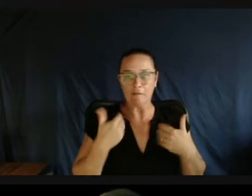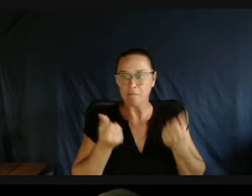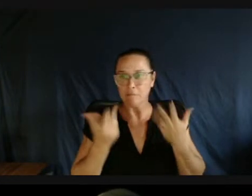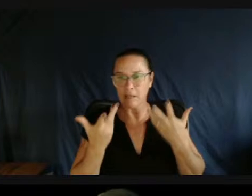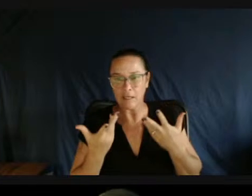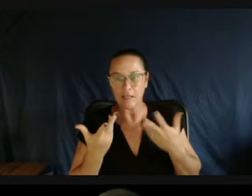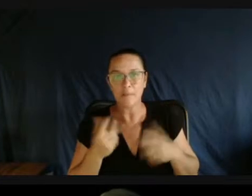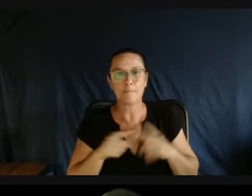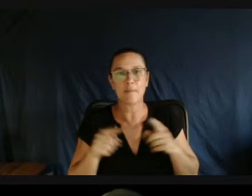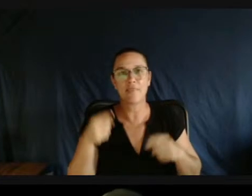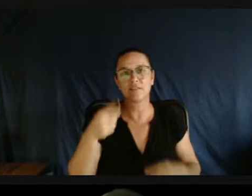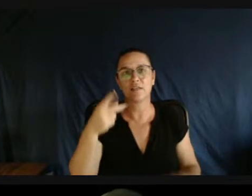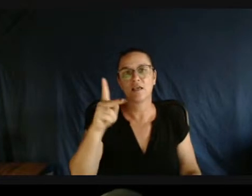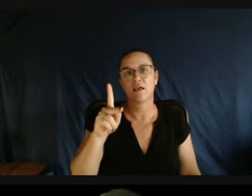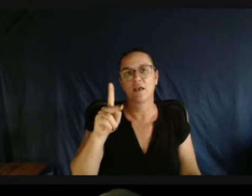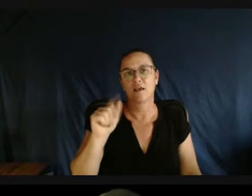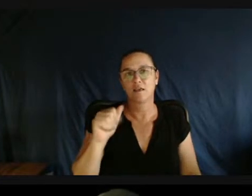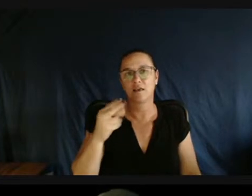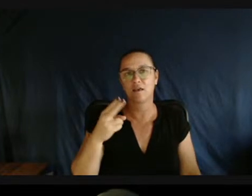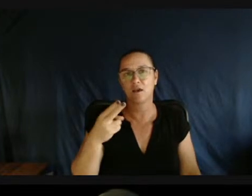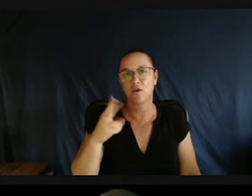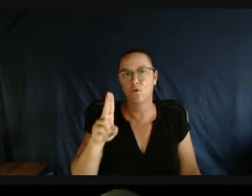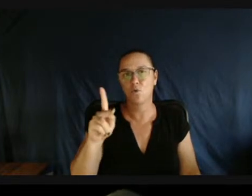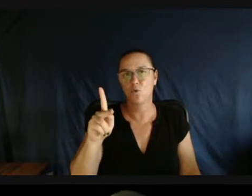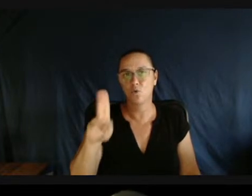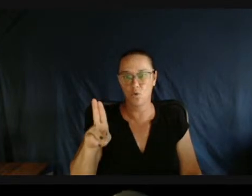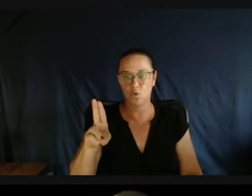this is the Kahuku unit. It's a coffee talk from